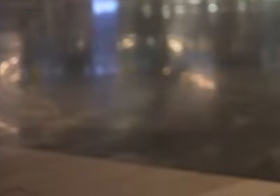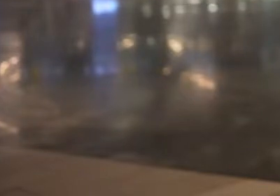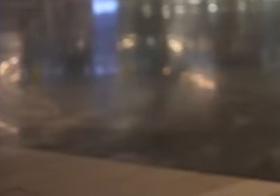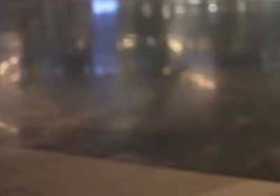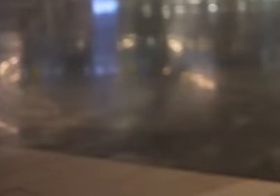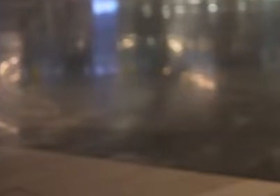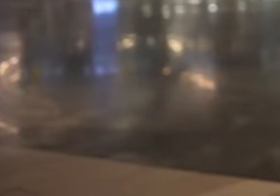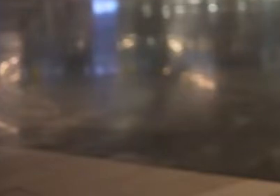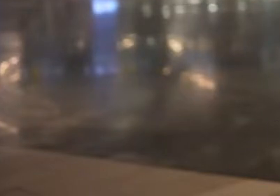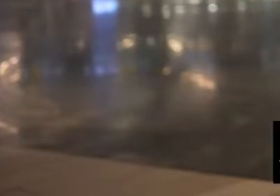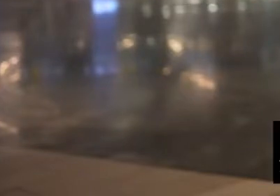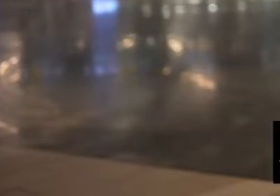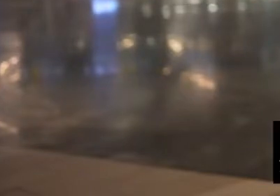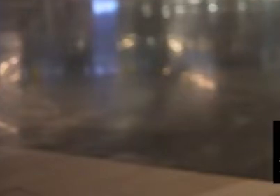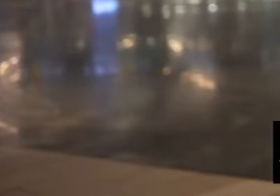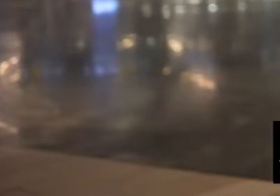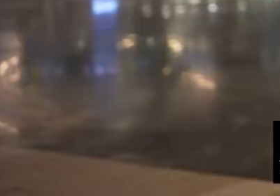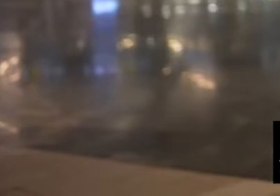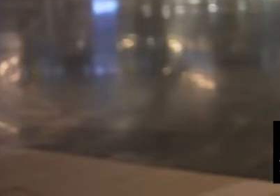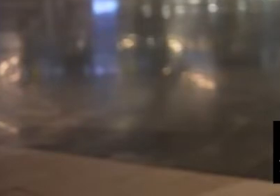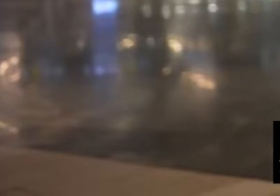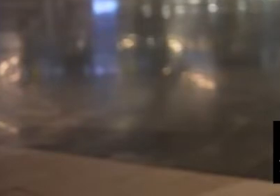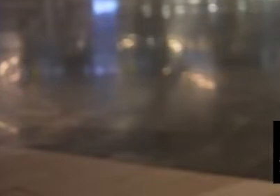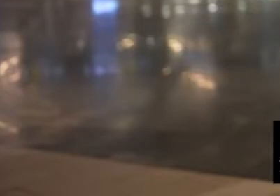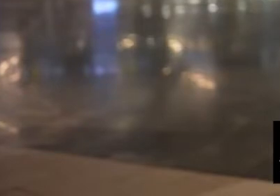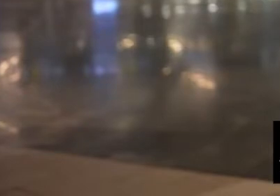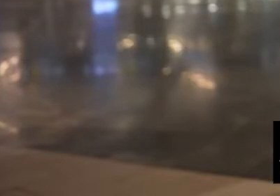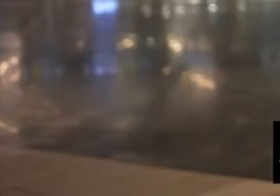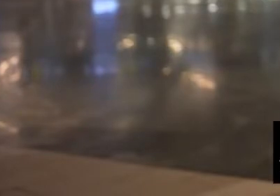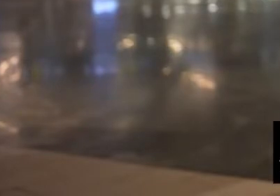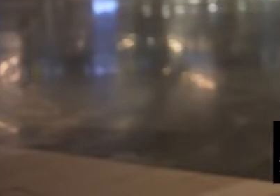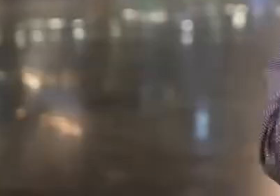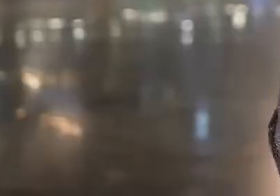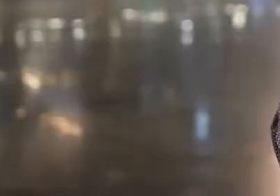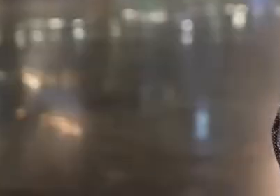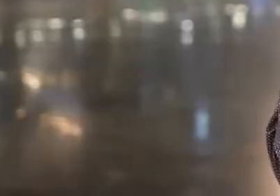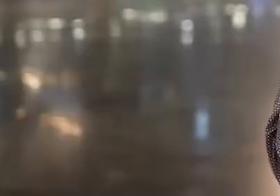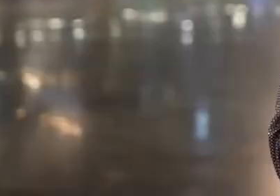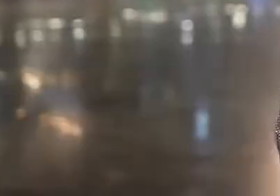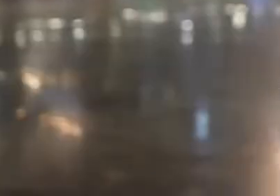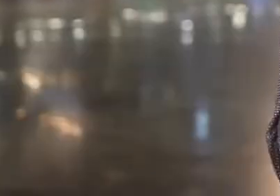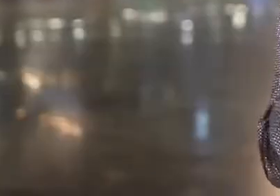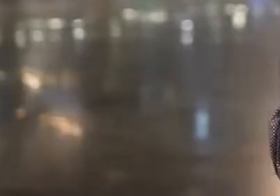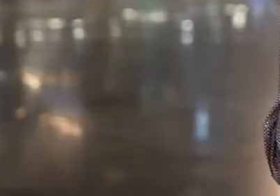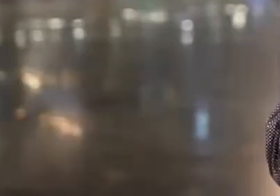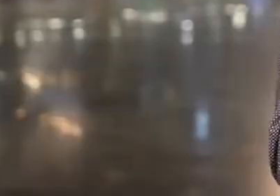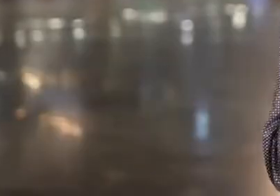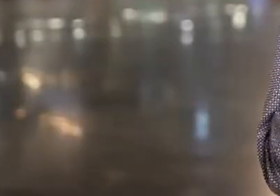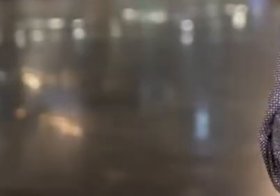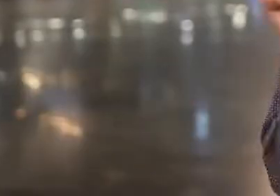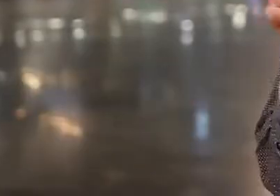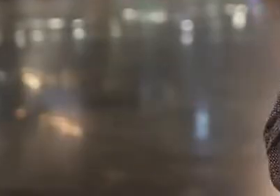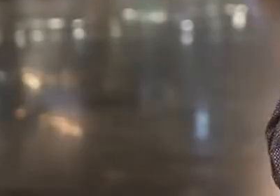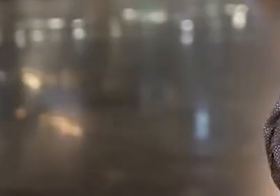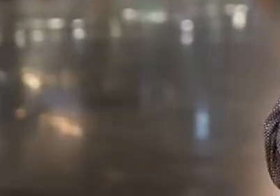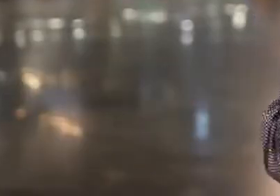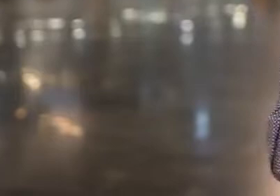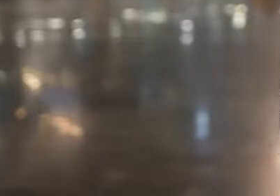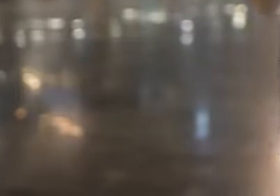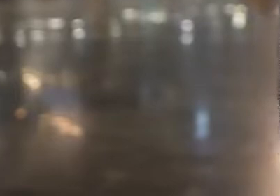we had access to that information that came to our phone, that would be of great benefit. Some sort of station that had